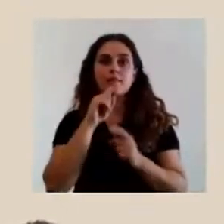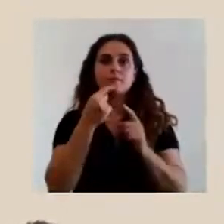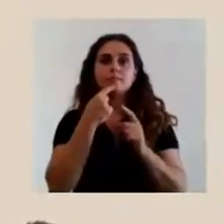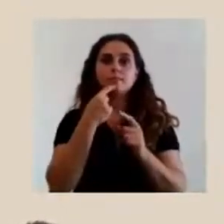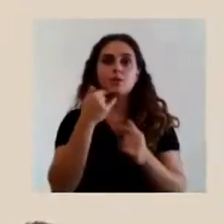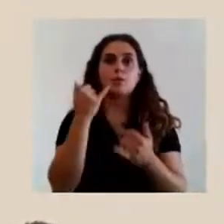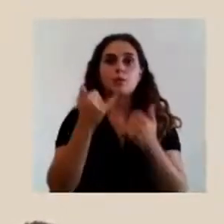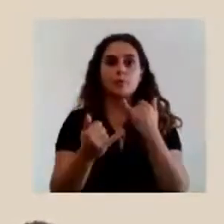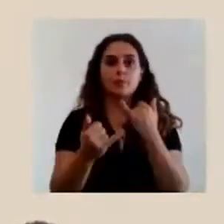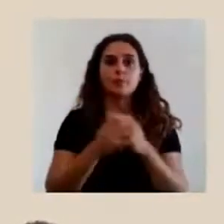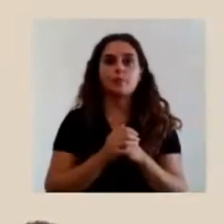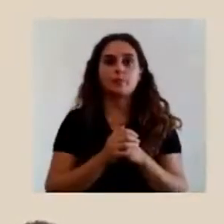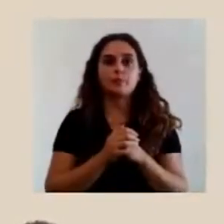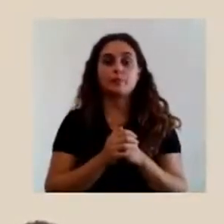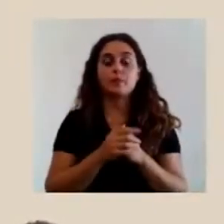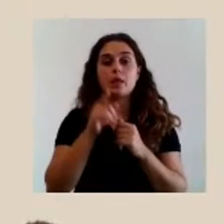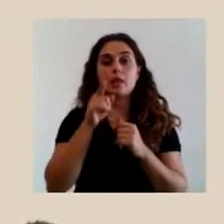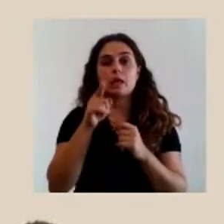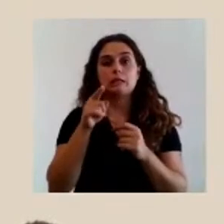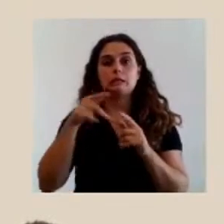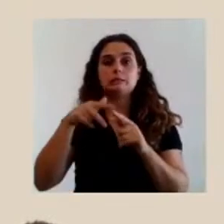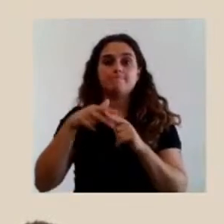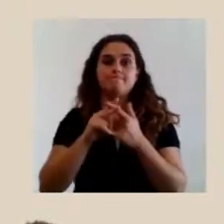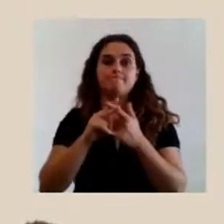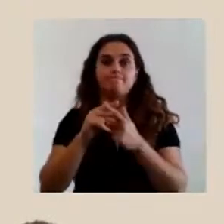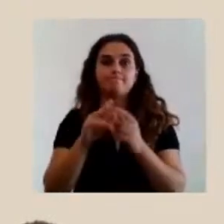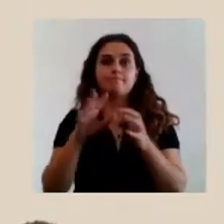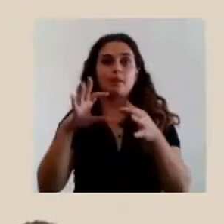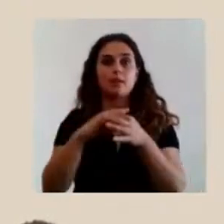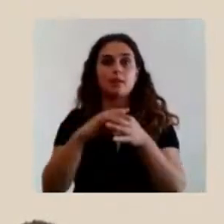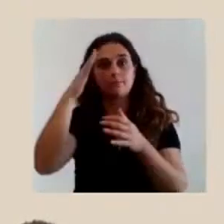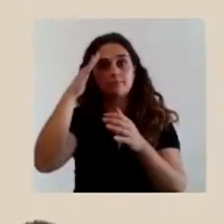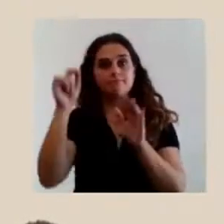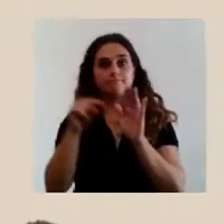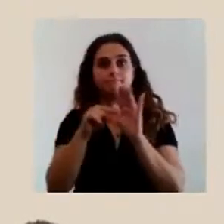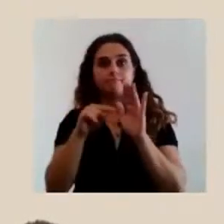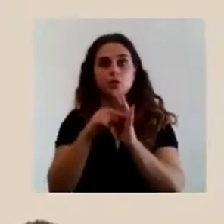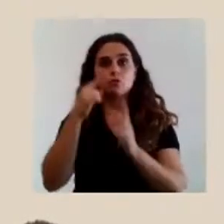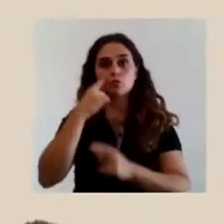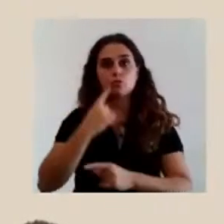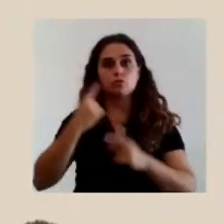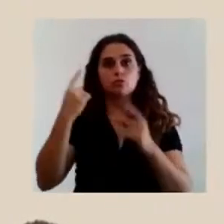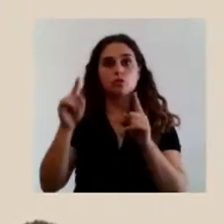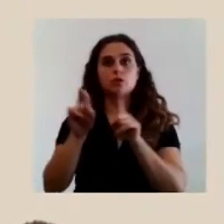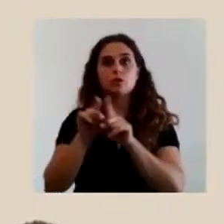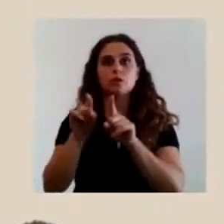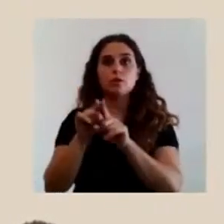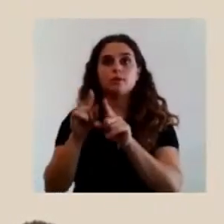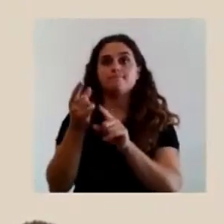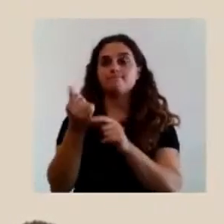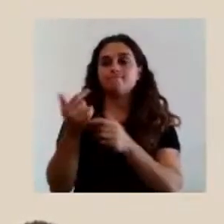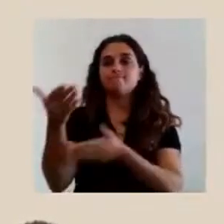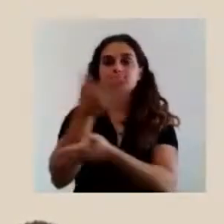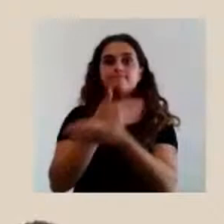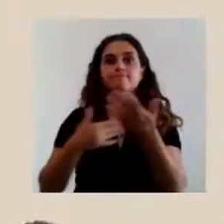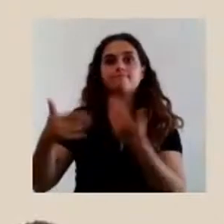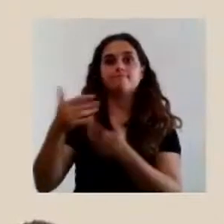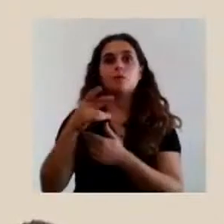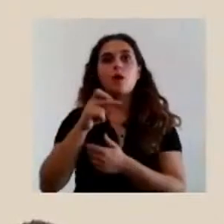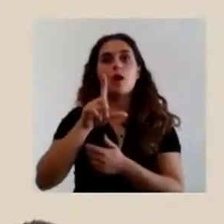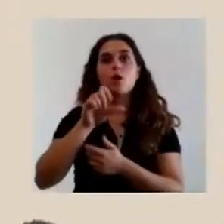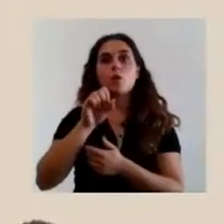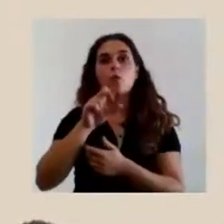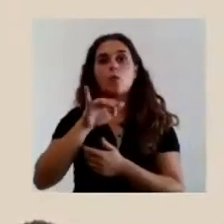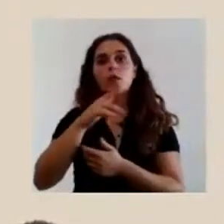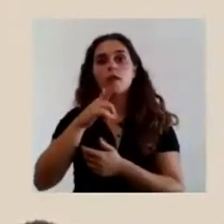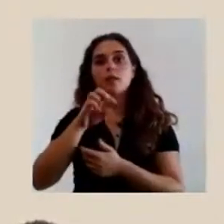score. The mechanism behind the bias was revealed to be socioeconomic in nature, as the algorithm